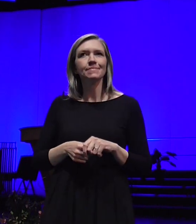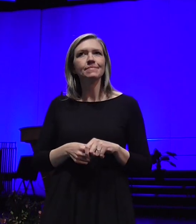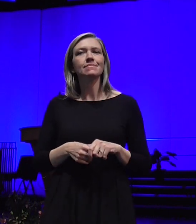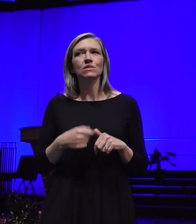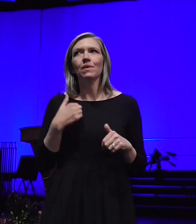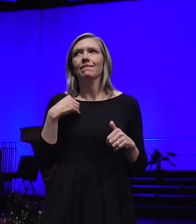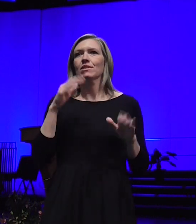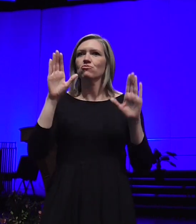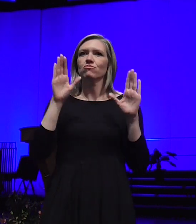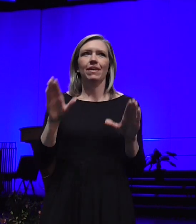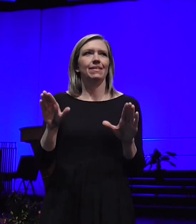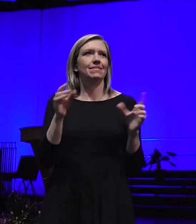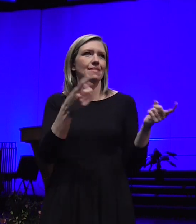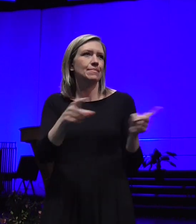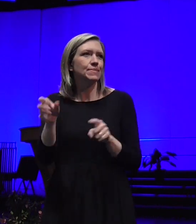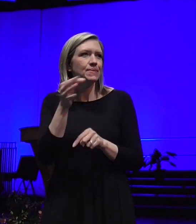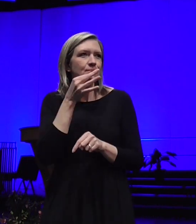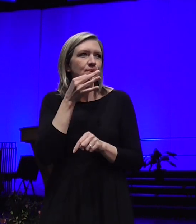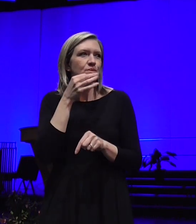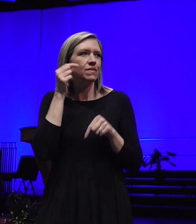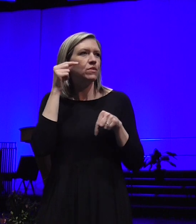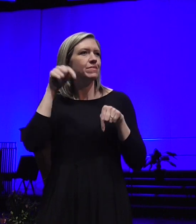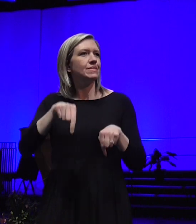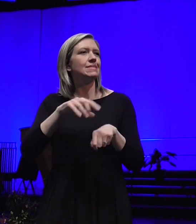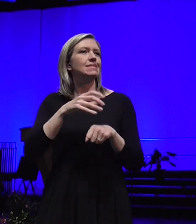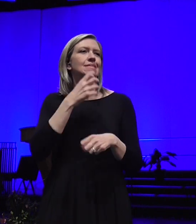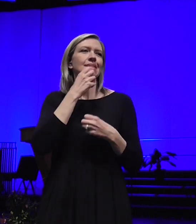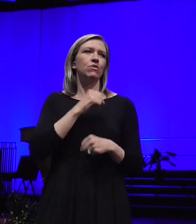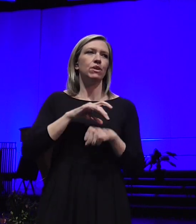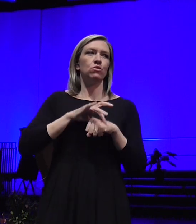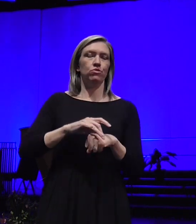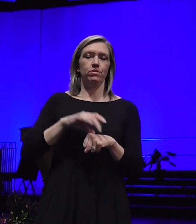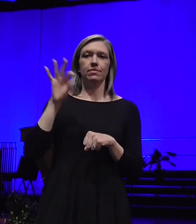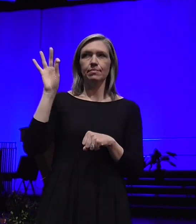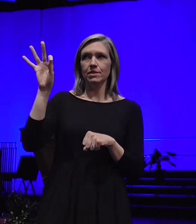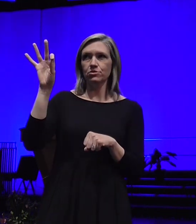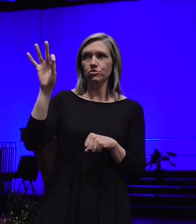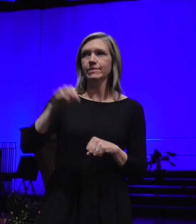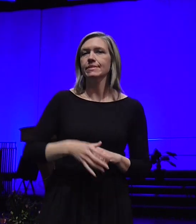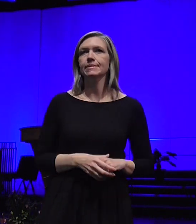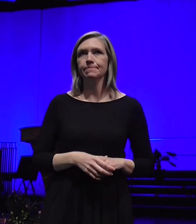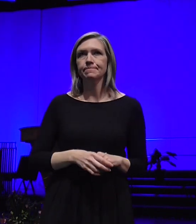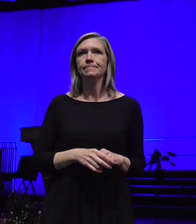So we got some great stuff coming up in the Sacred Earth Ministry, and